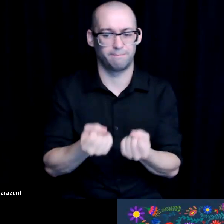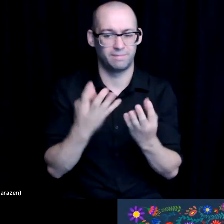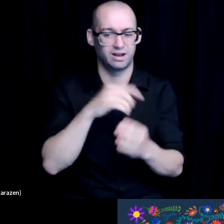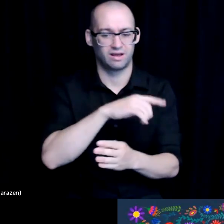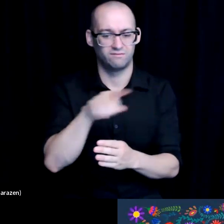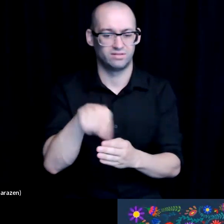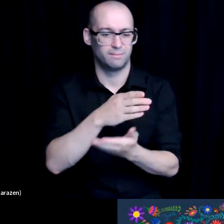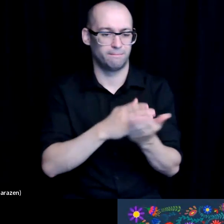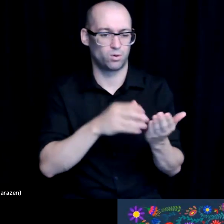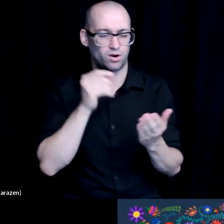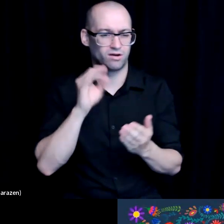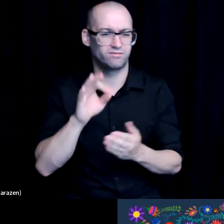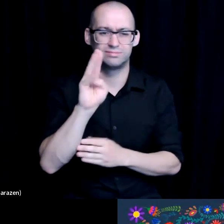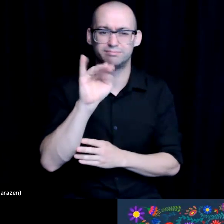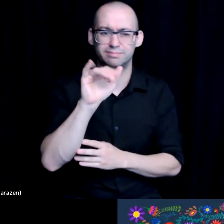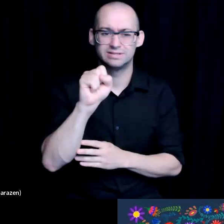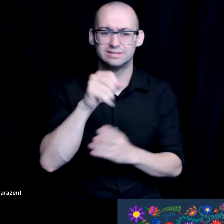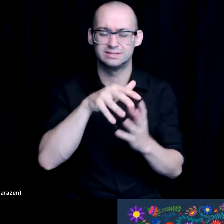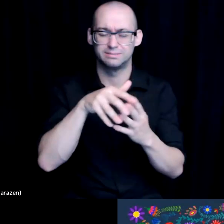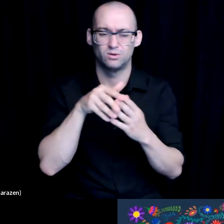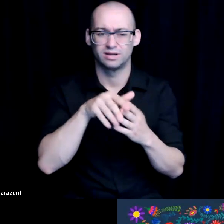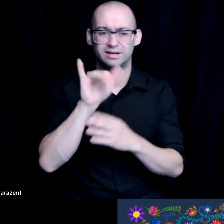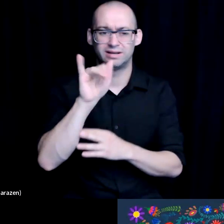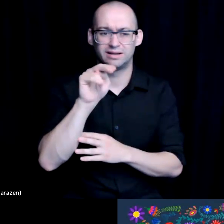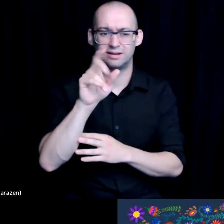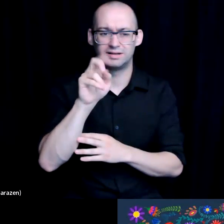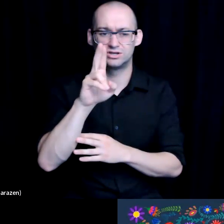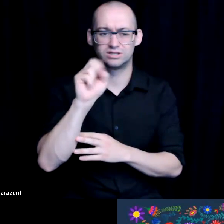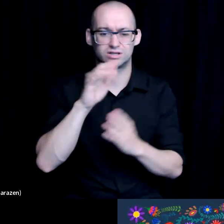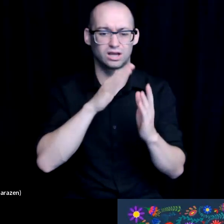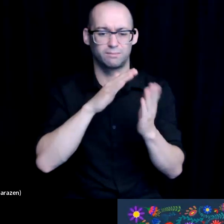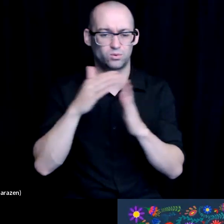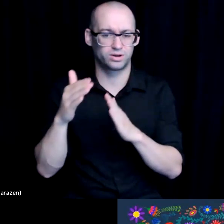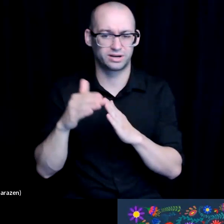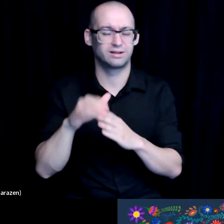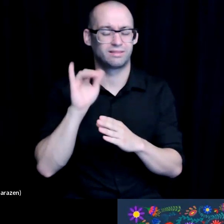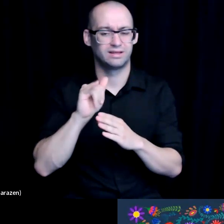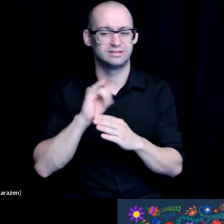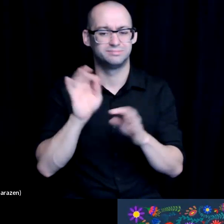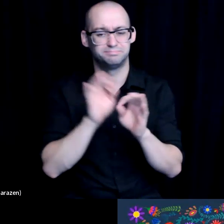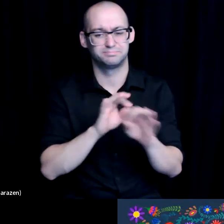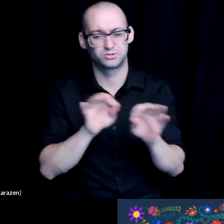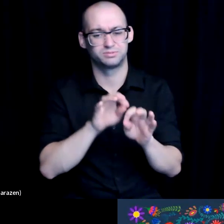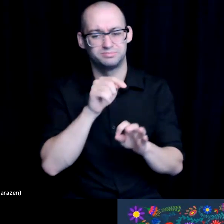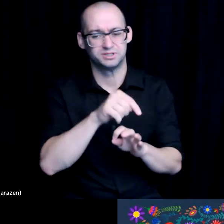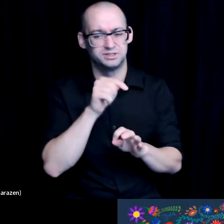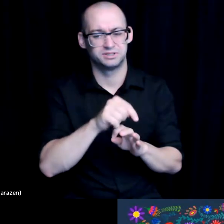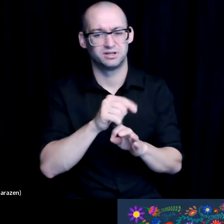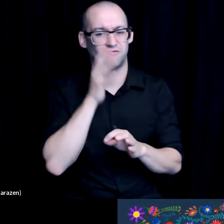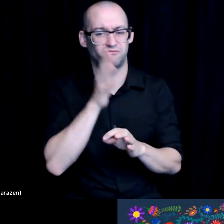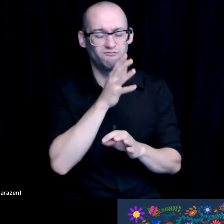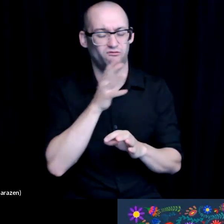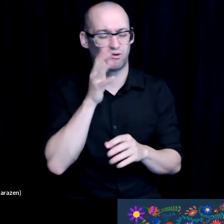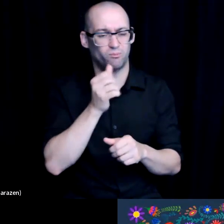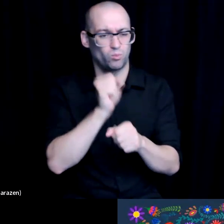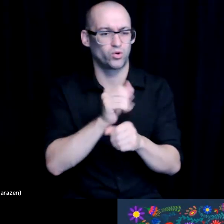Mesoamerican indigenous communities that are mainly in the labor sector of farm workers. So a